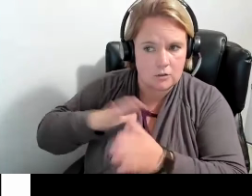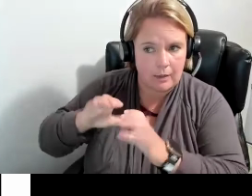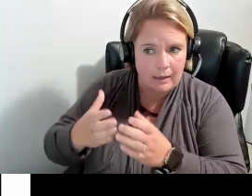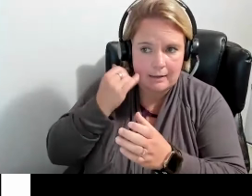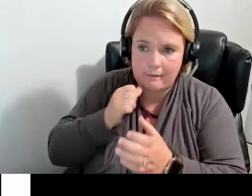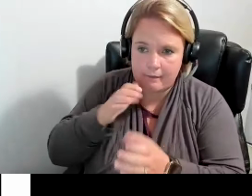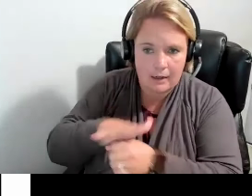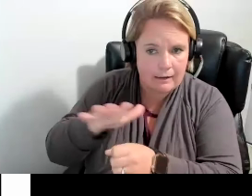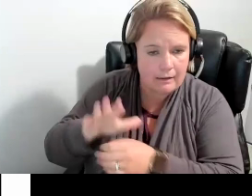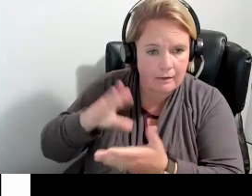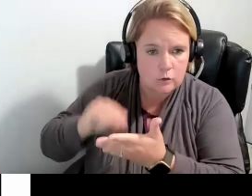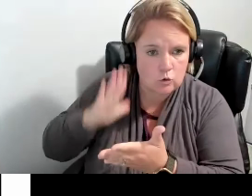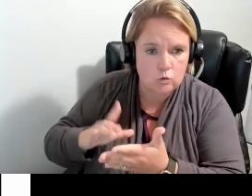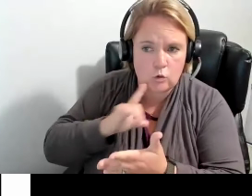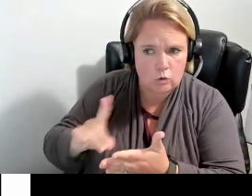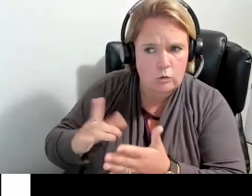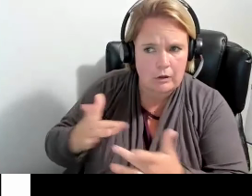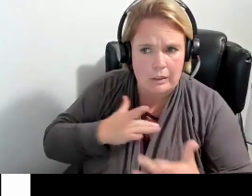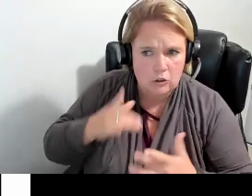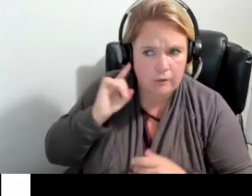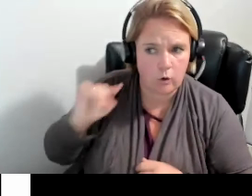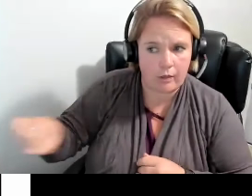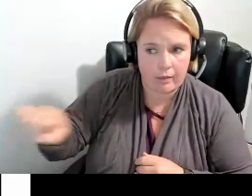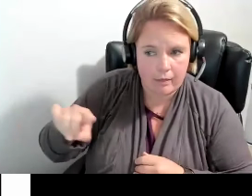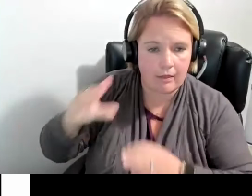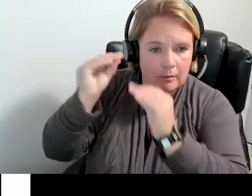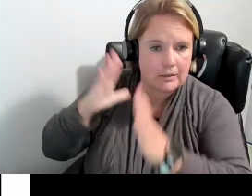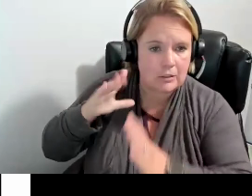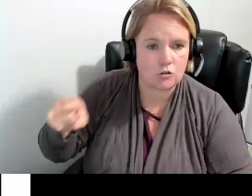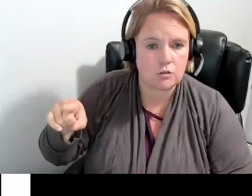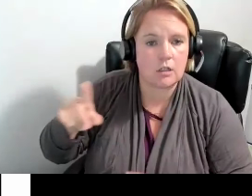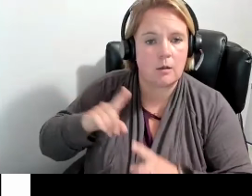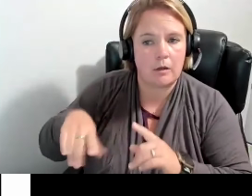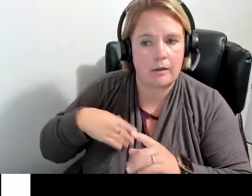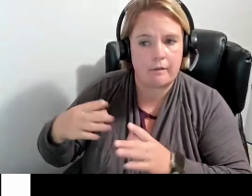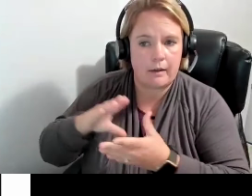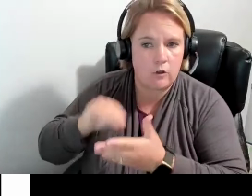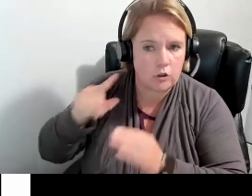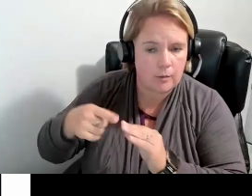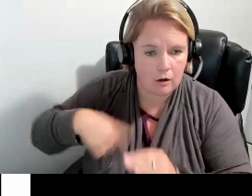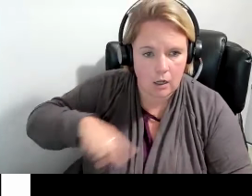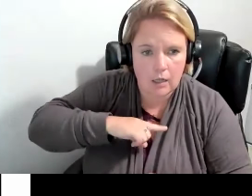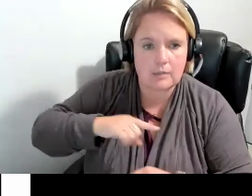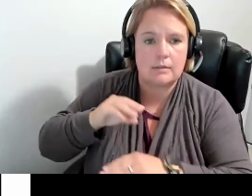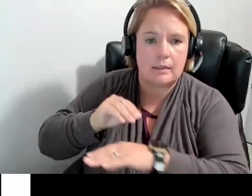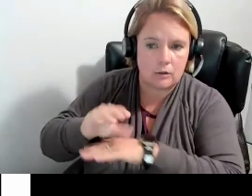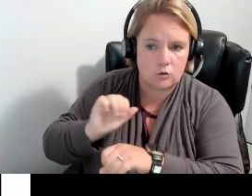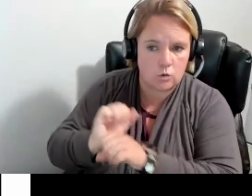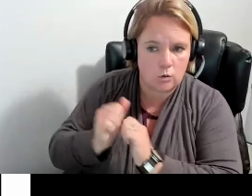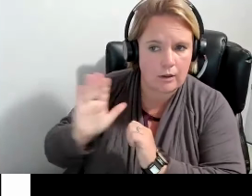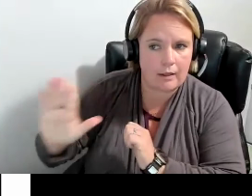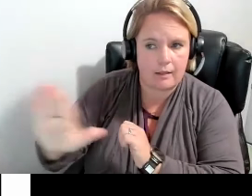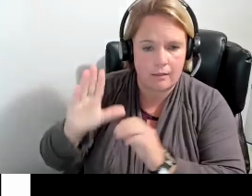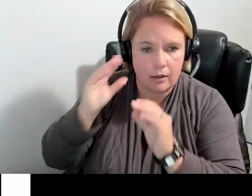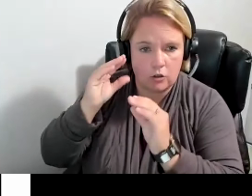was a very real concern for them, but I think as they've gotten to know us and the leadership and us counselors that work with their students, it's like,